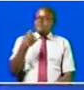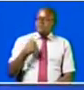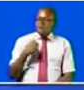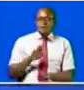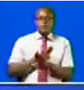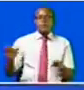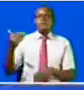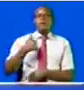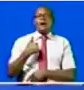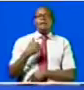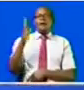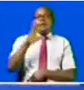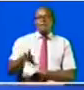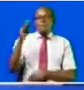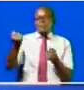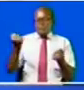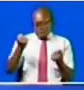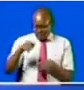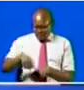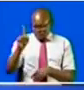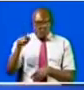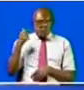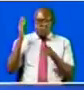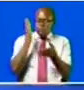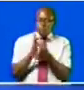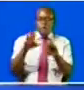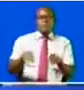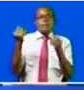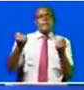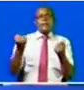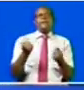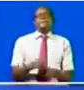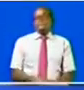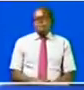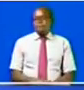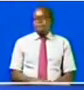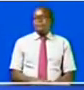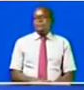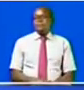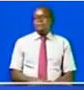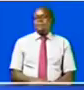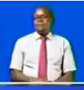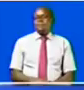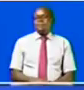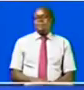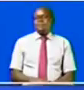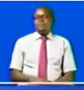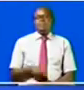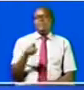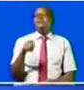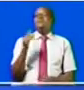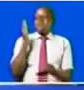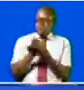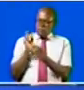not have, they never took my vehicle and they are the ones who took the vehicle. Of course, to me, I treated it like they stole my